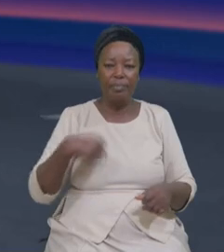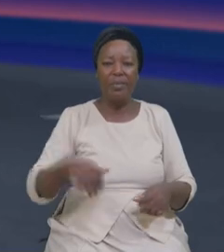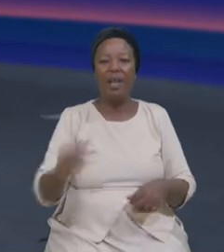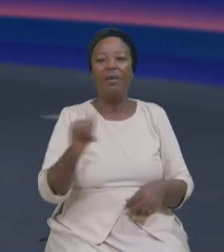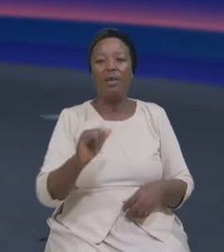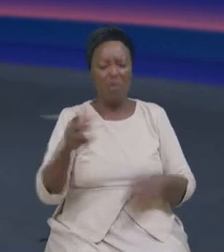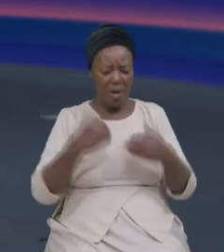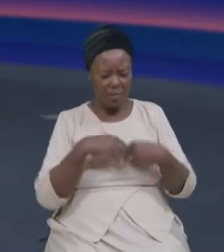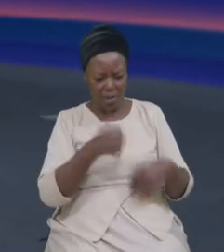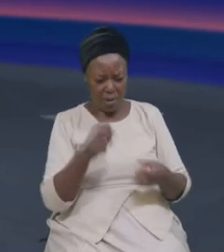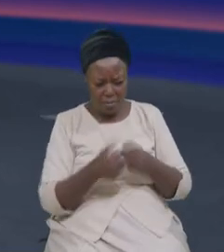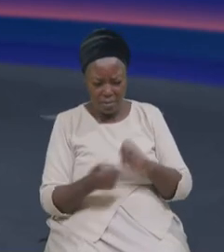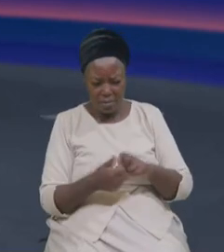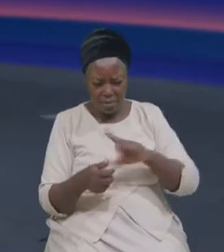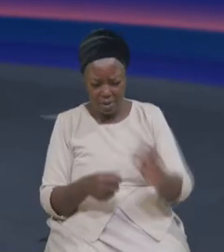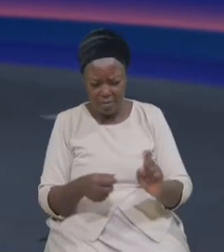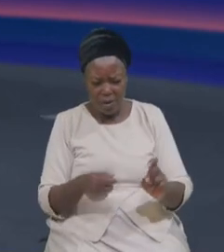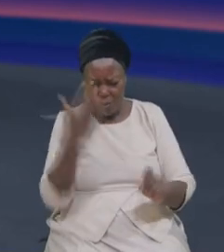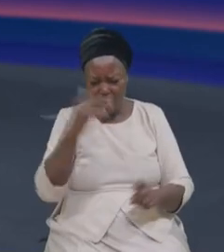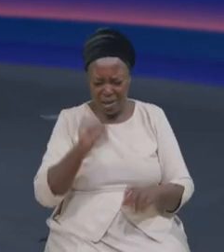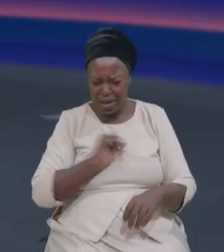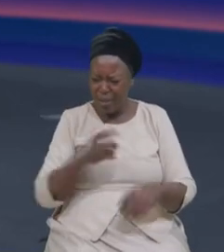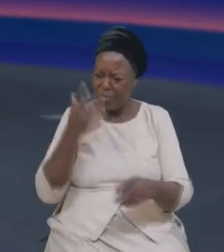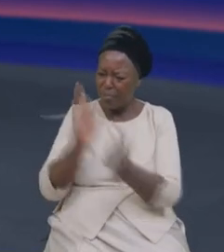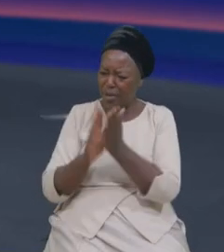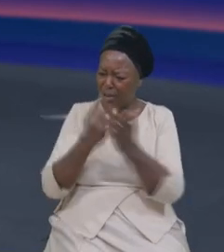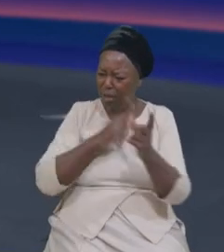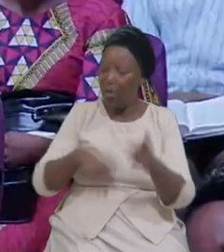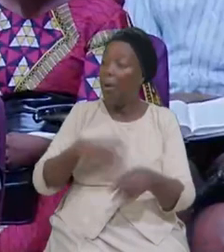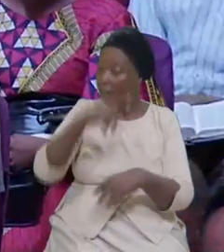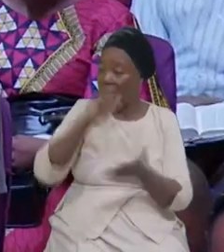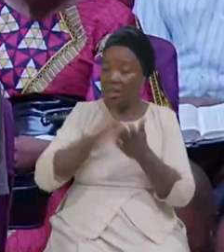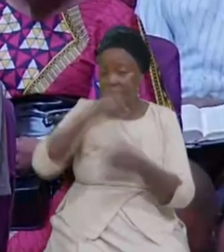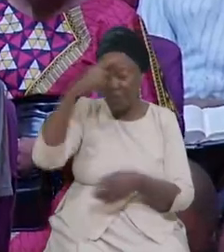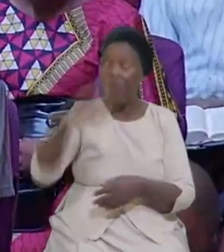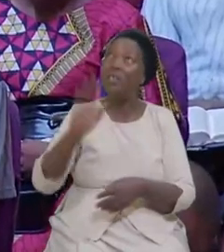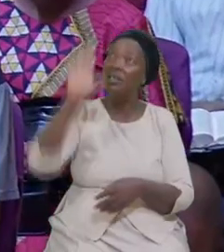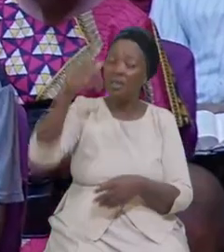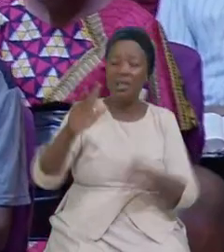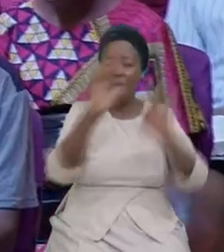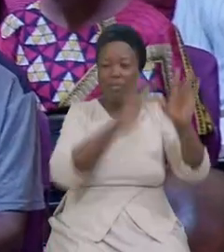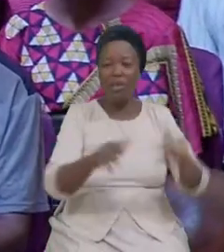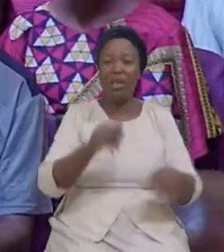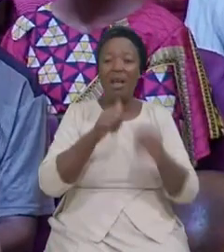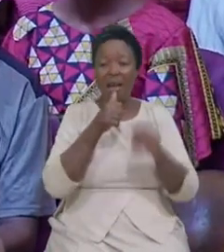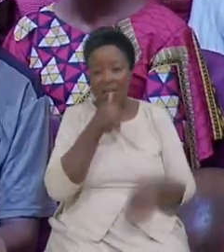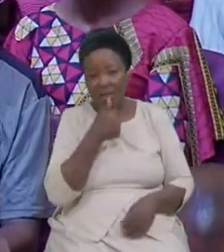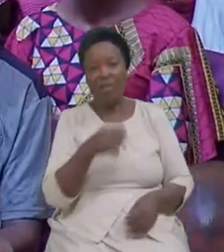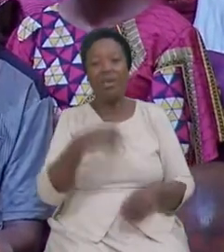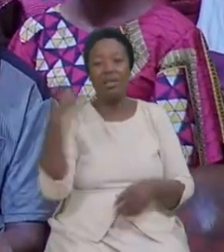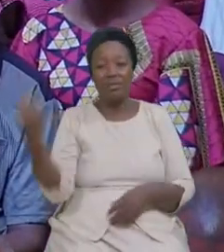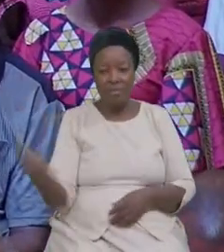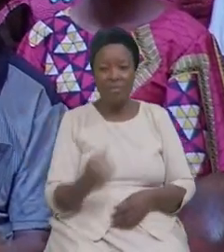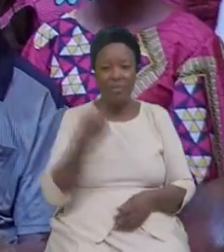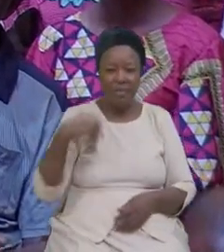problem? What do I do? Praise the Lord, for his mercy endureth forever. Do I have any challenge? Praise the